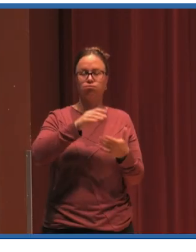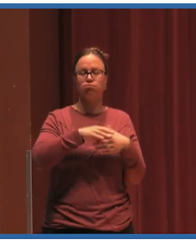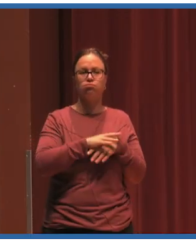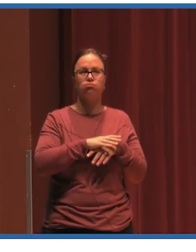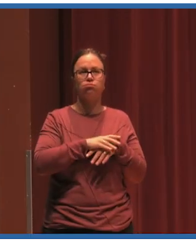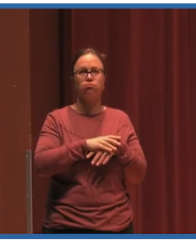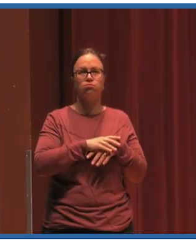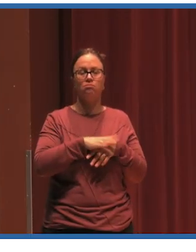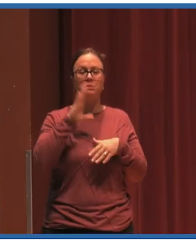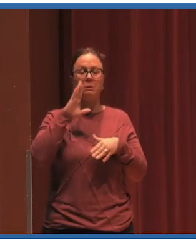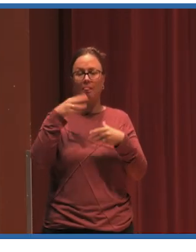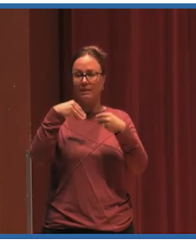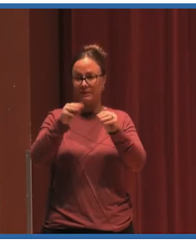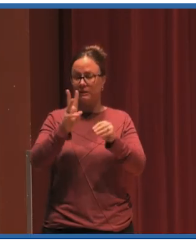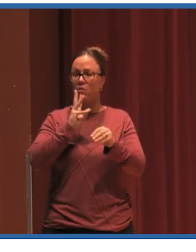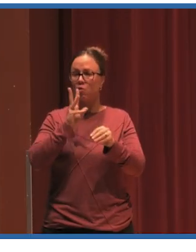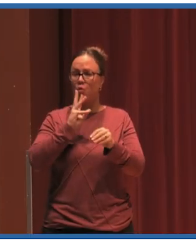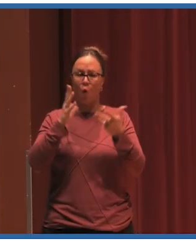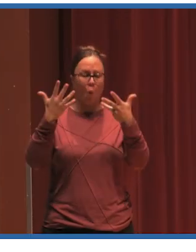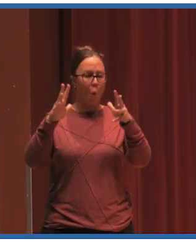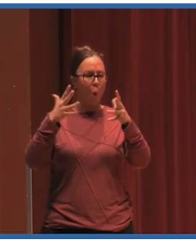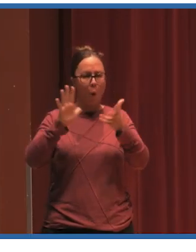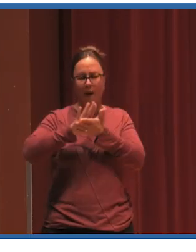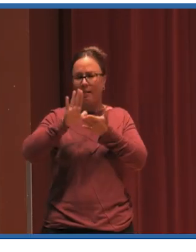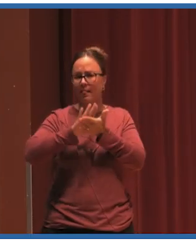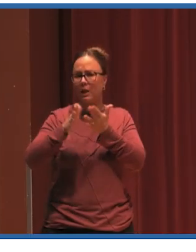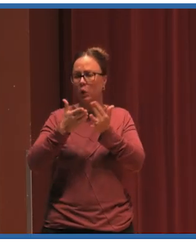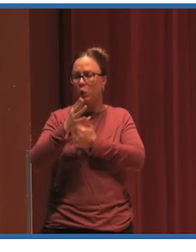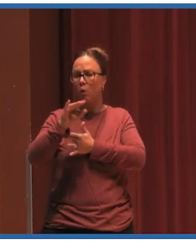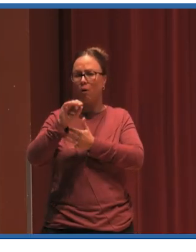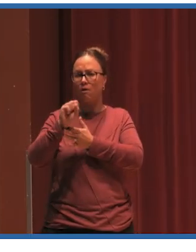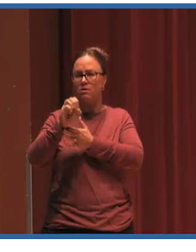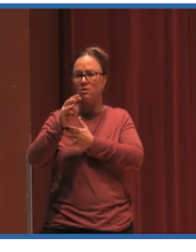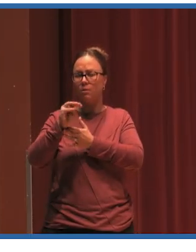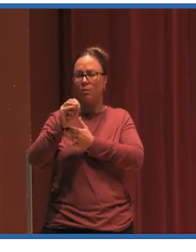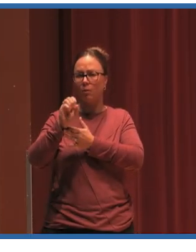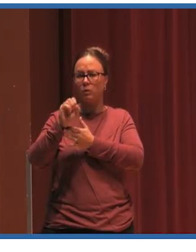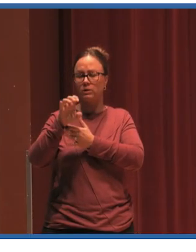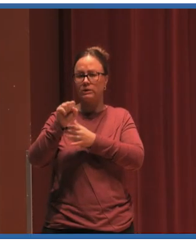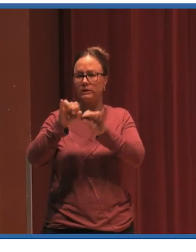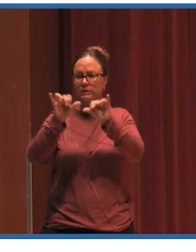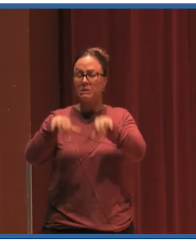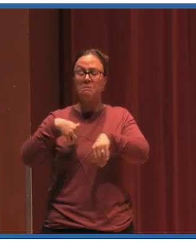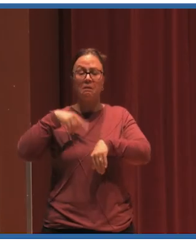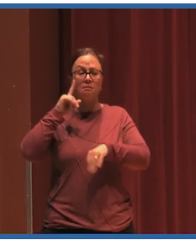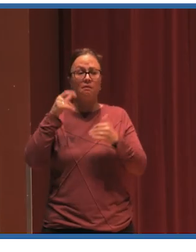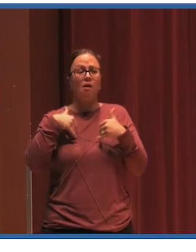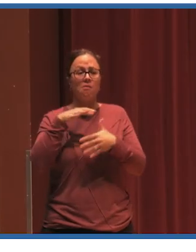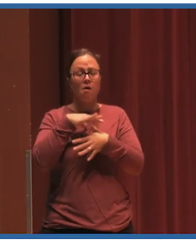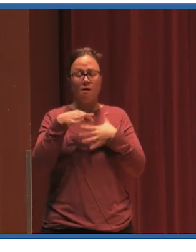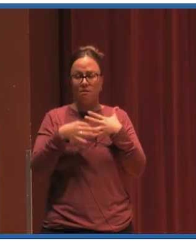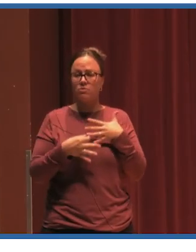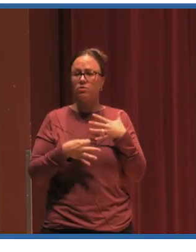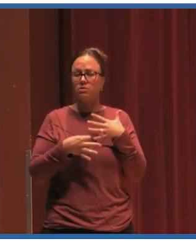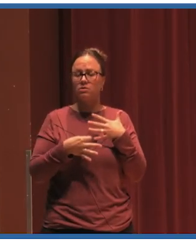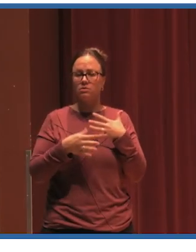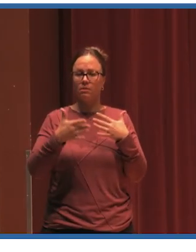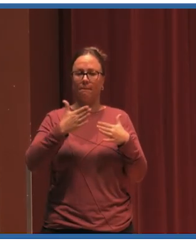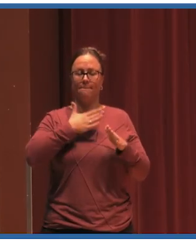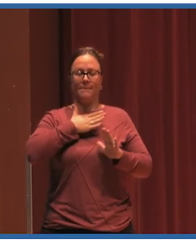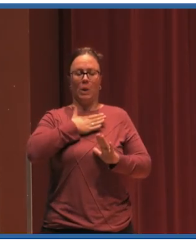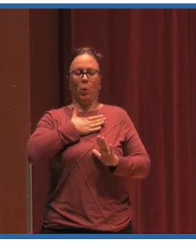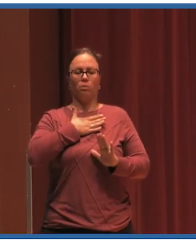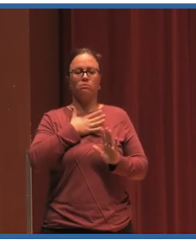they sell water that's treated by reverse osmosis. So I do think there are options, and my own personal